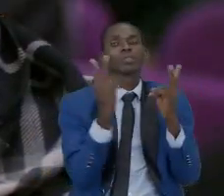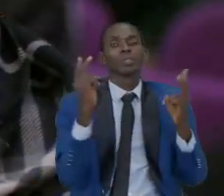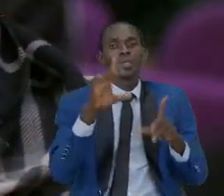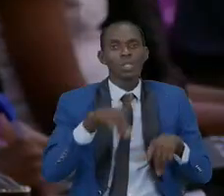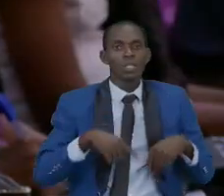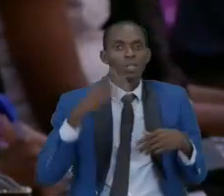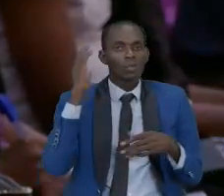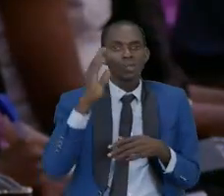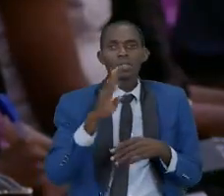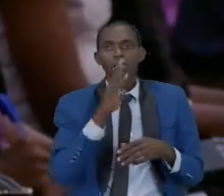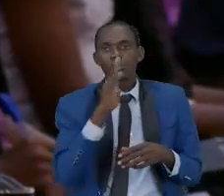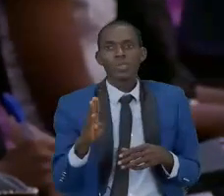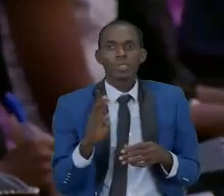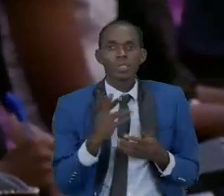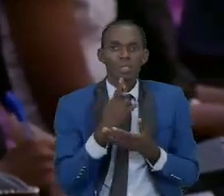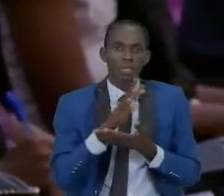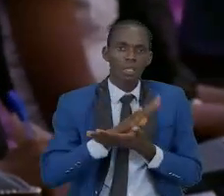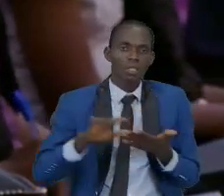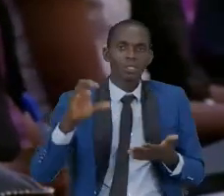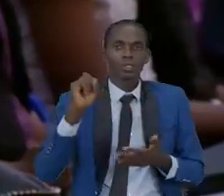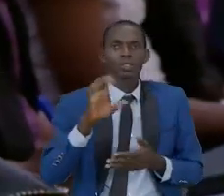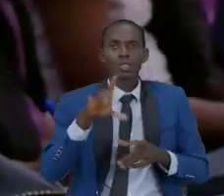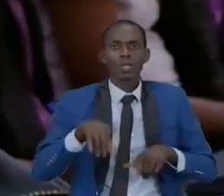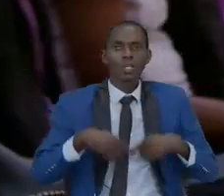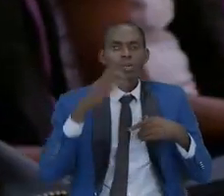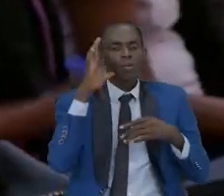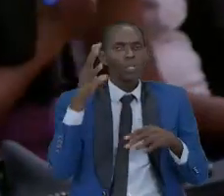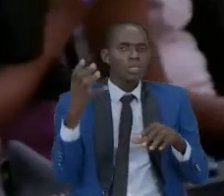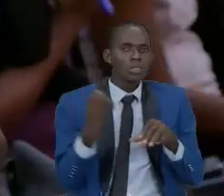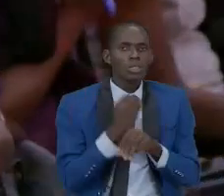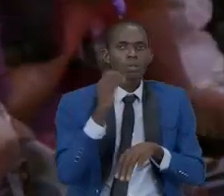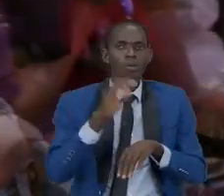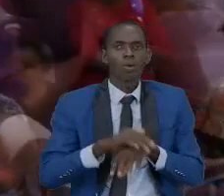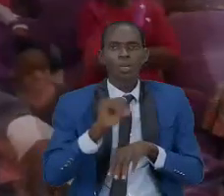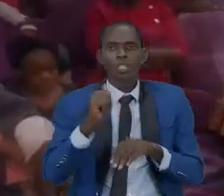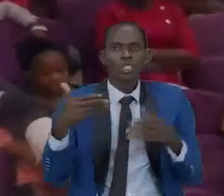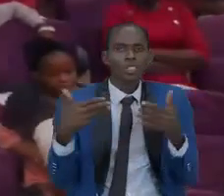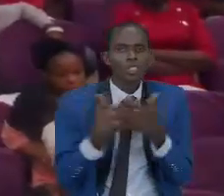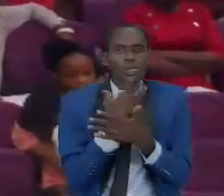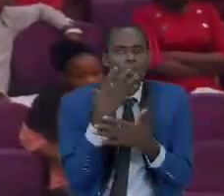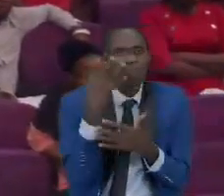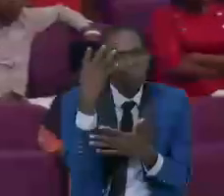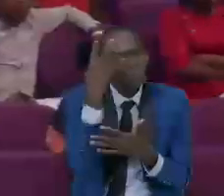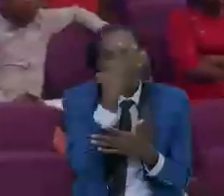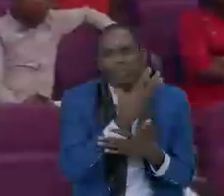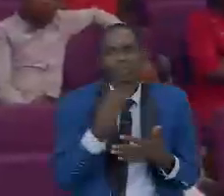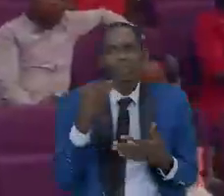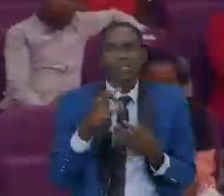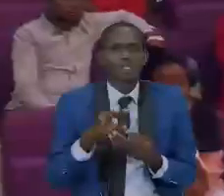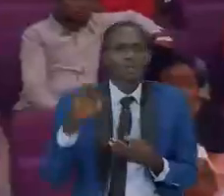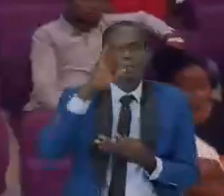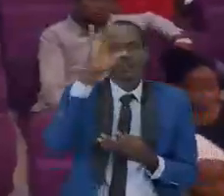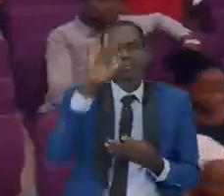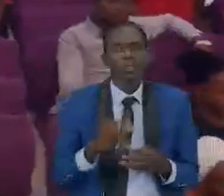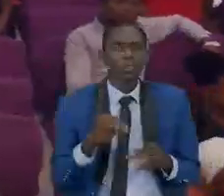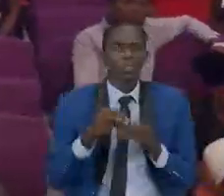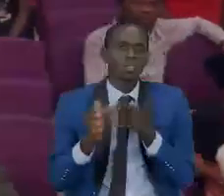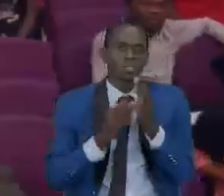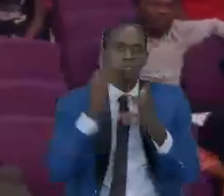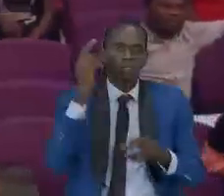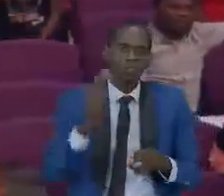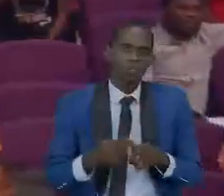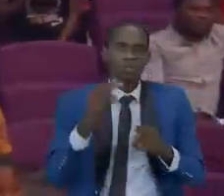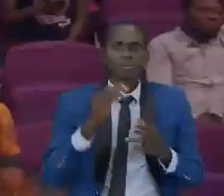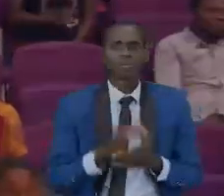life will be righteous and your life will take on a new Beauty spiritually in Jesus